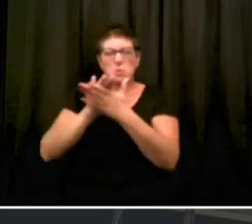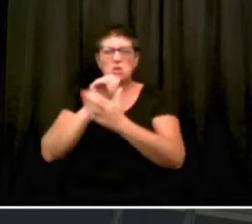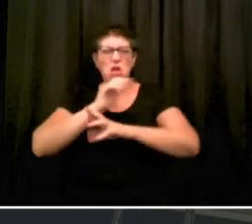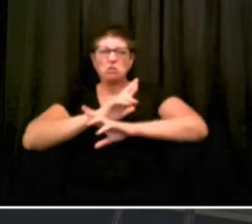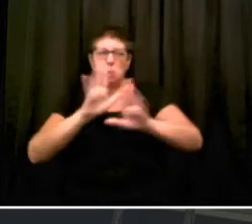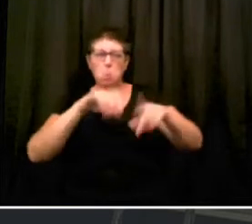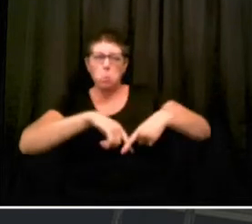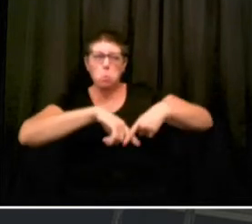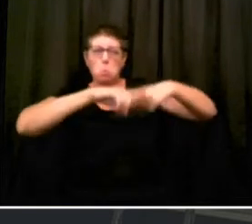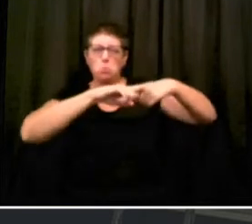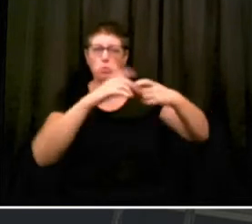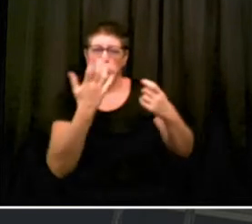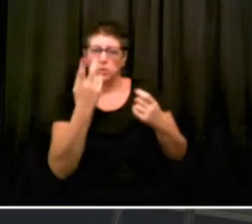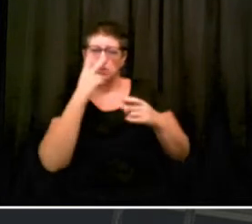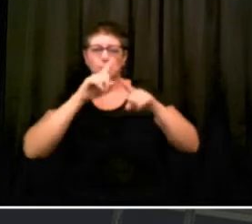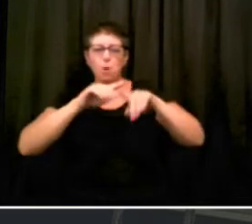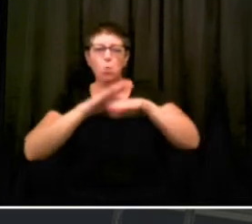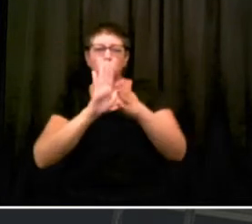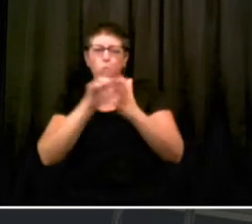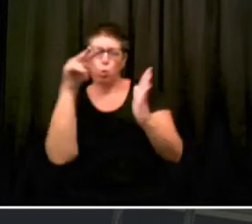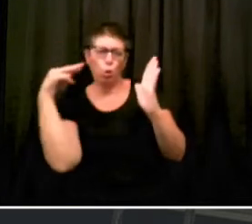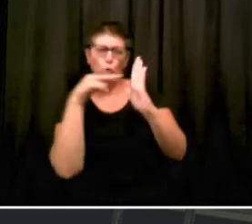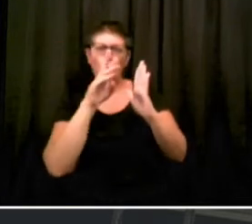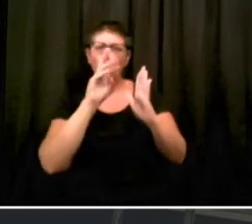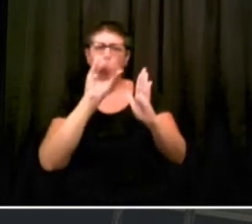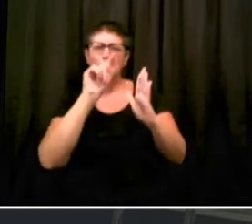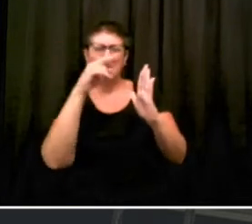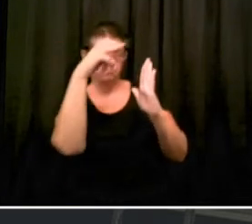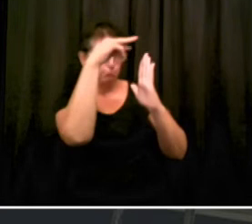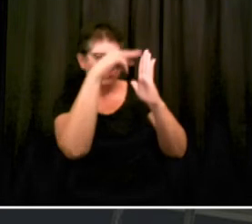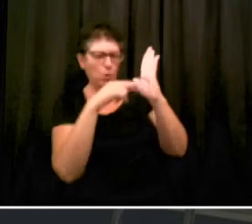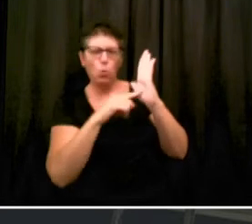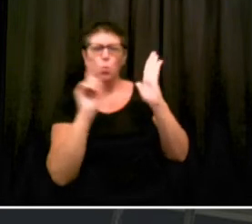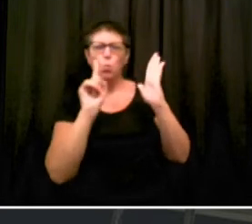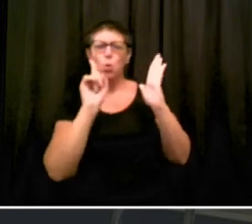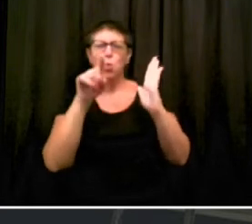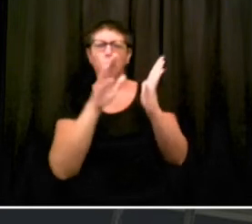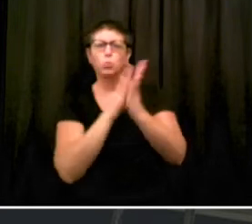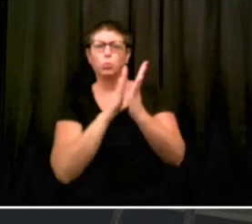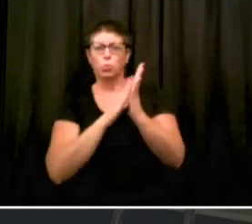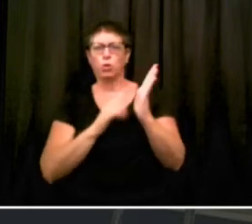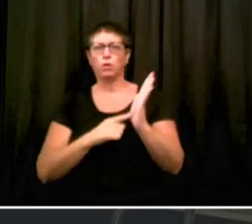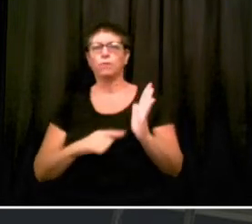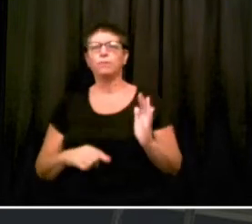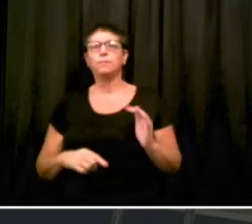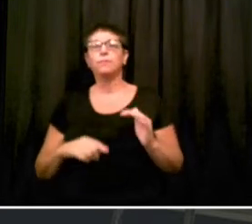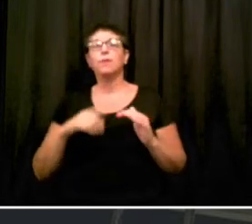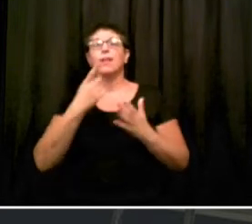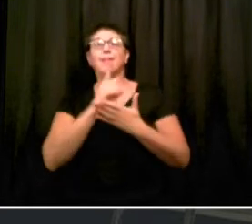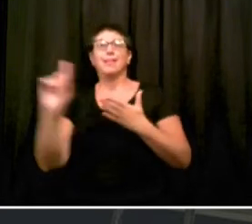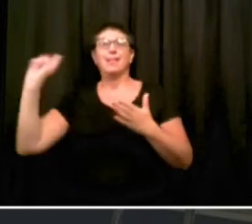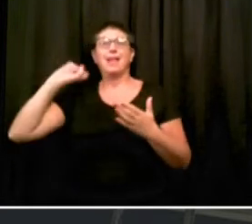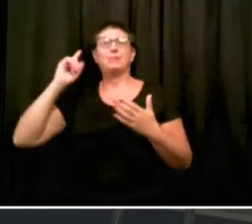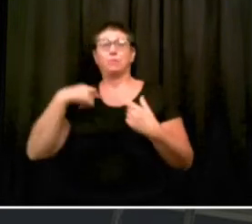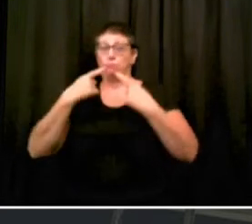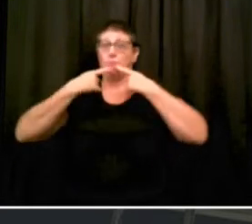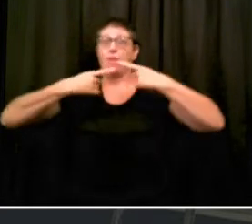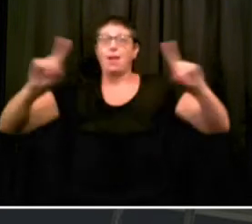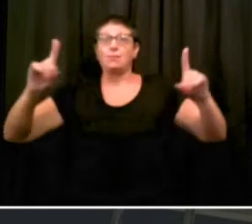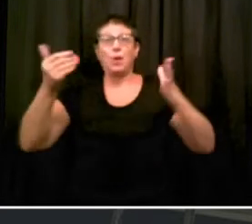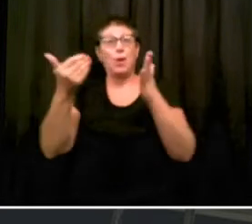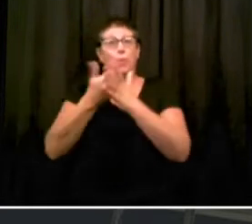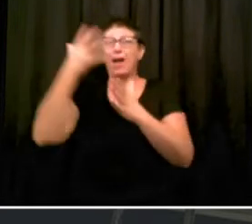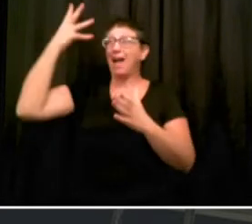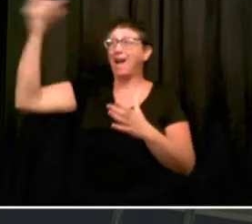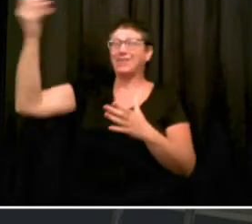outdoor learning plans. The response from principals was outstanding. So many of them had ideas ready to go. And I want